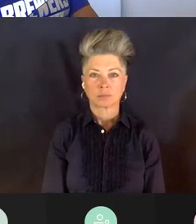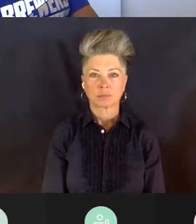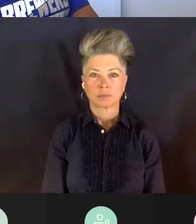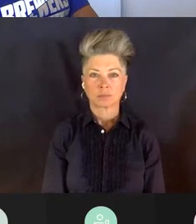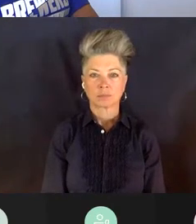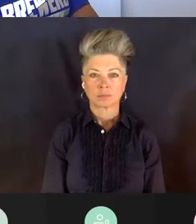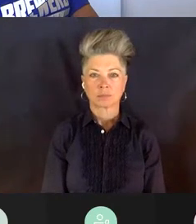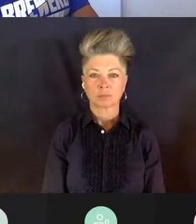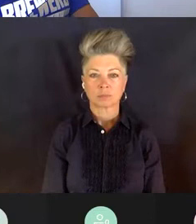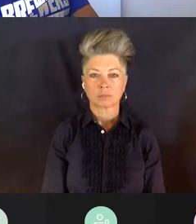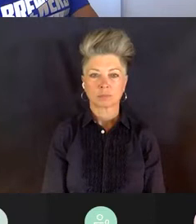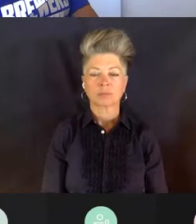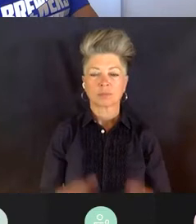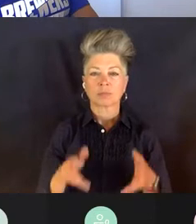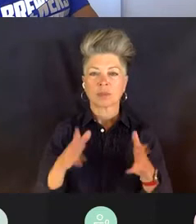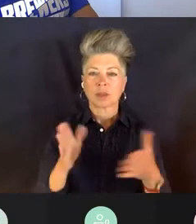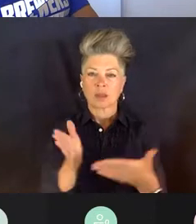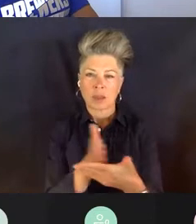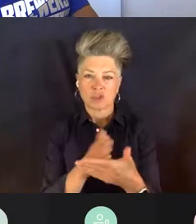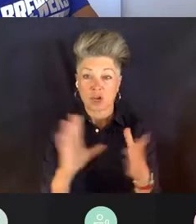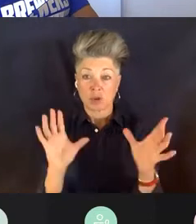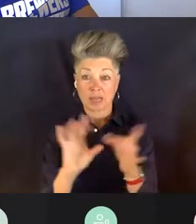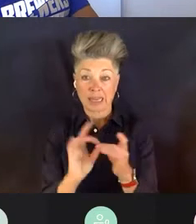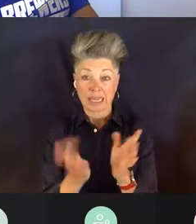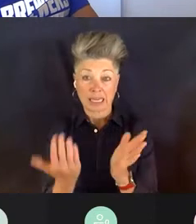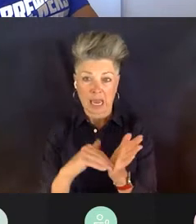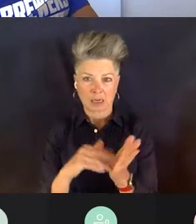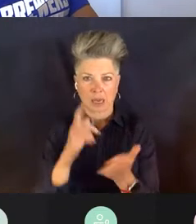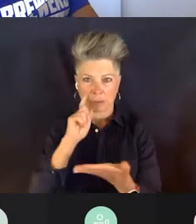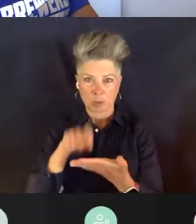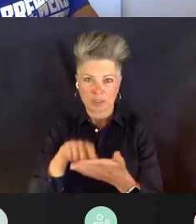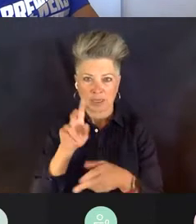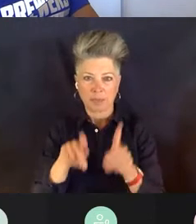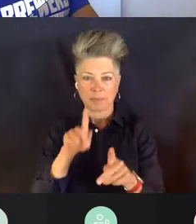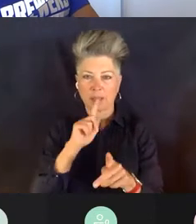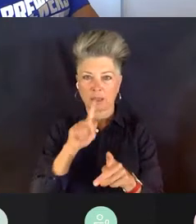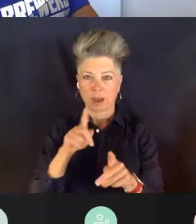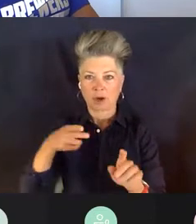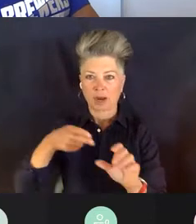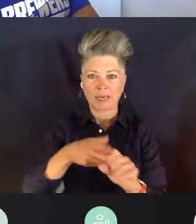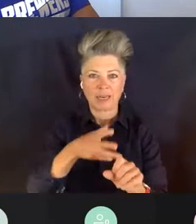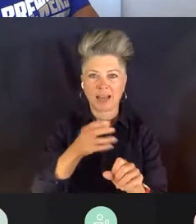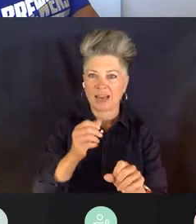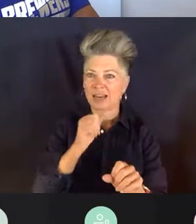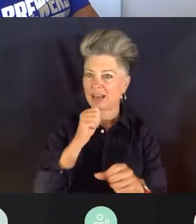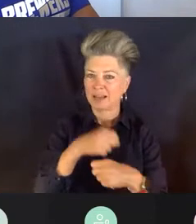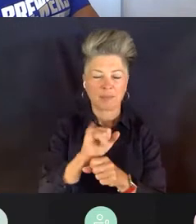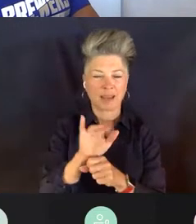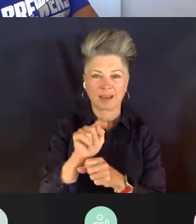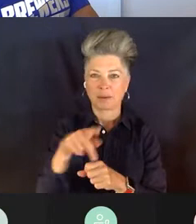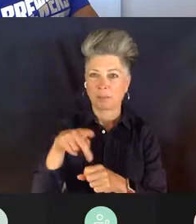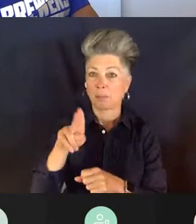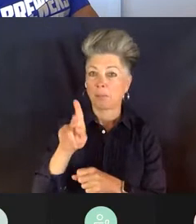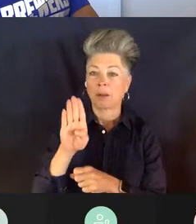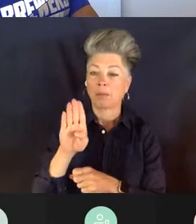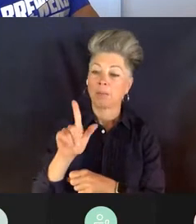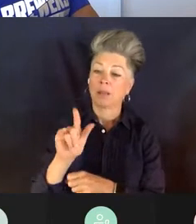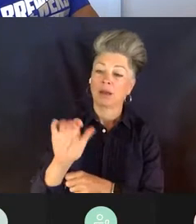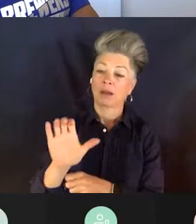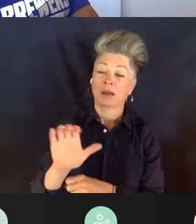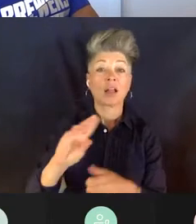So let me share the link again. I'm noticing that people are coming in and I didn't actually make it public. Okay, so the first link